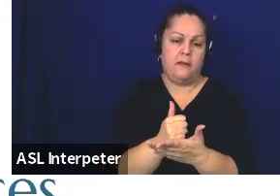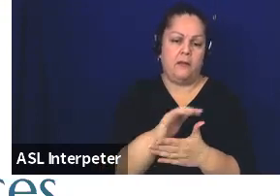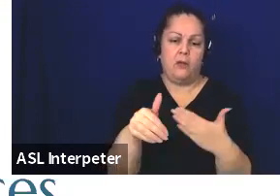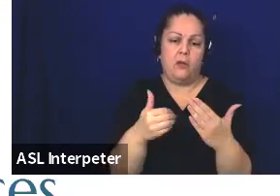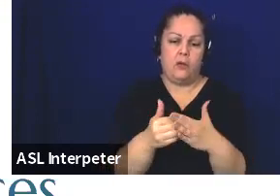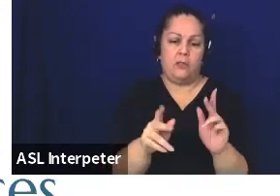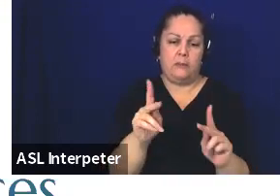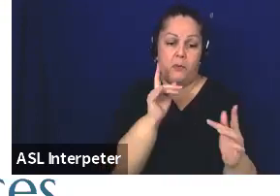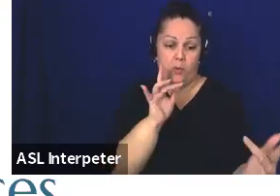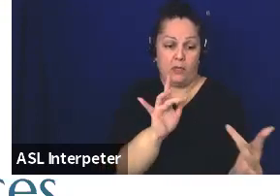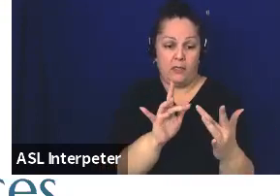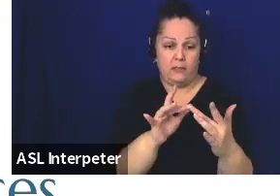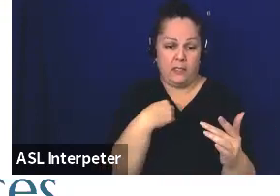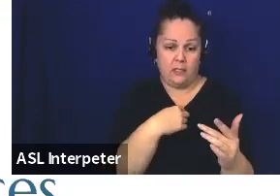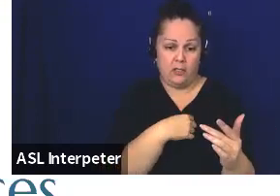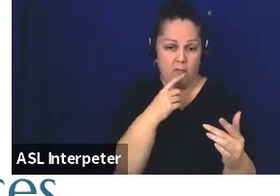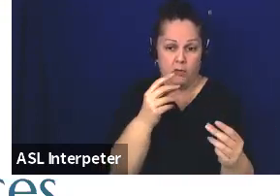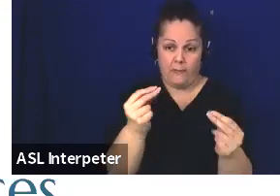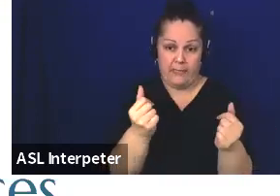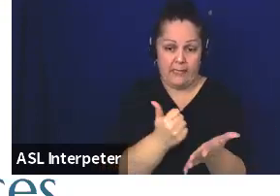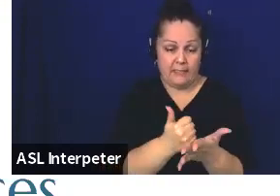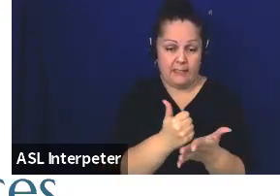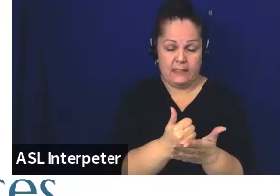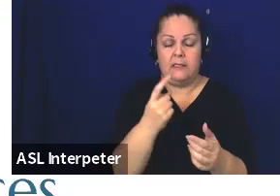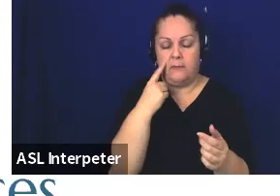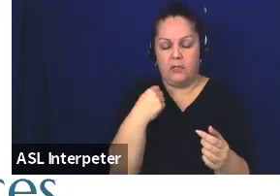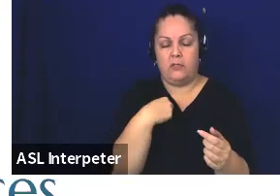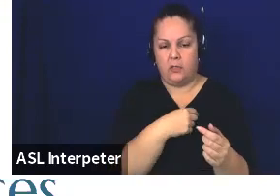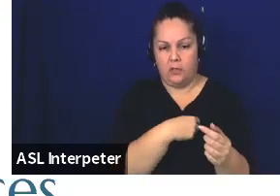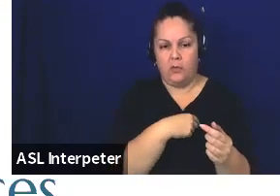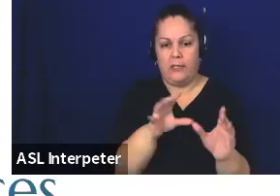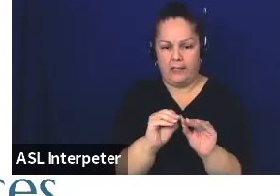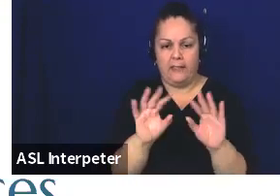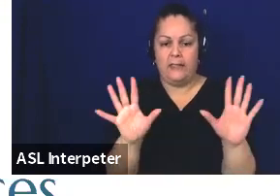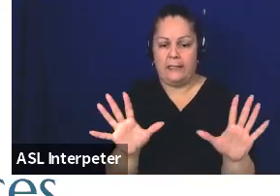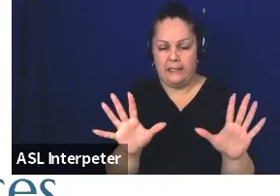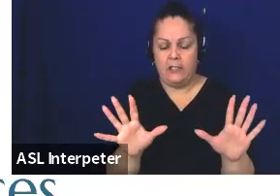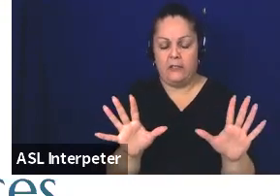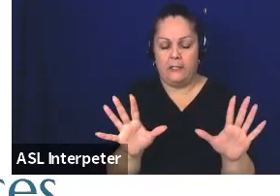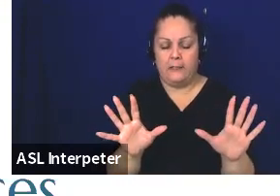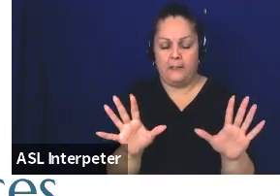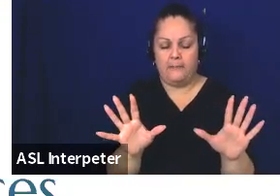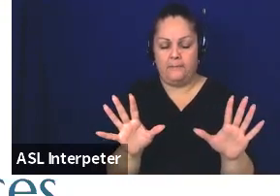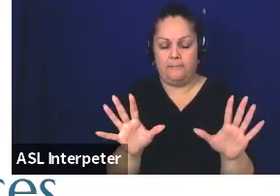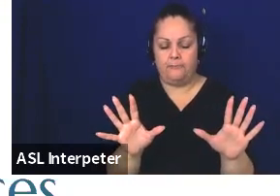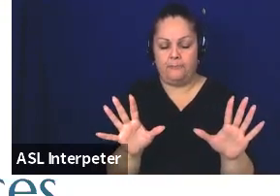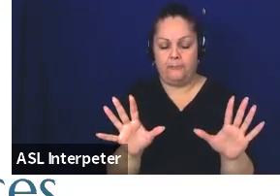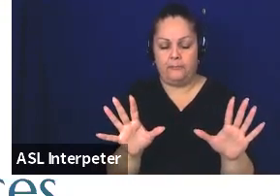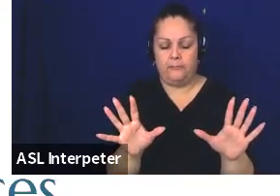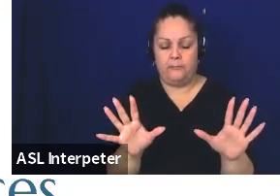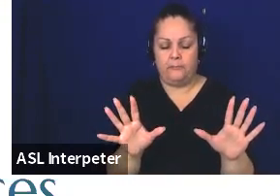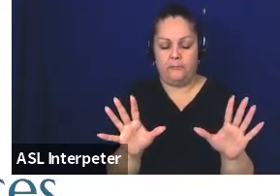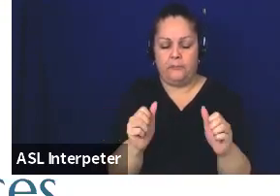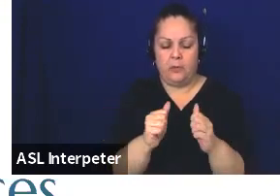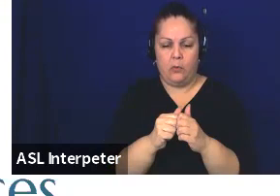who are reaching out to us for immediate assistance, because then we can very clearly and